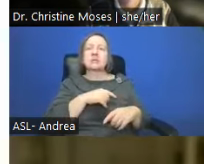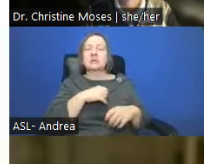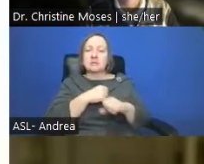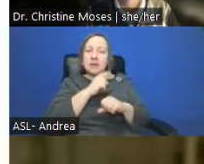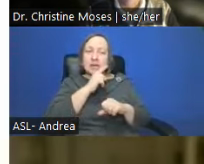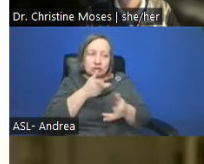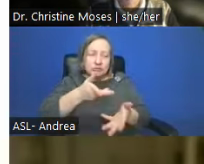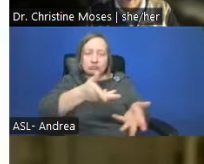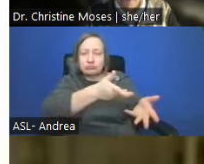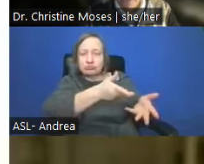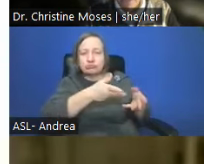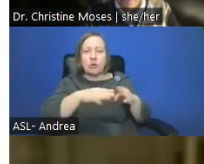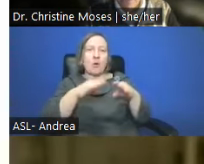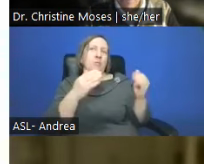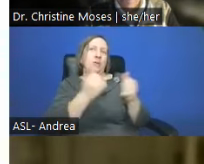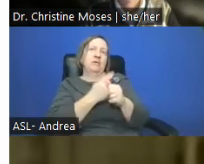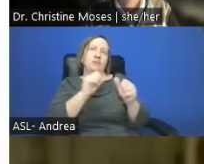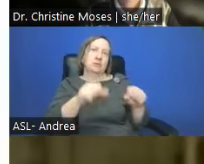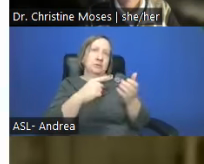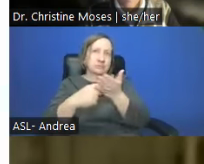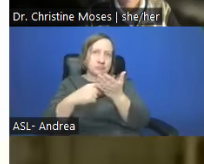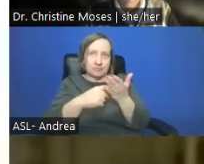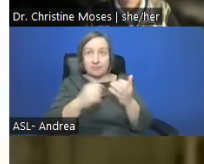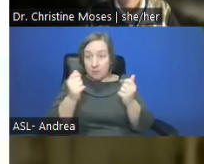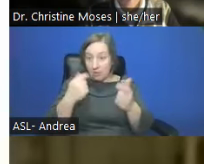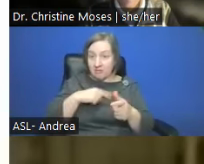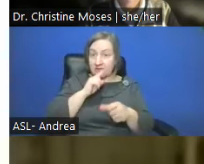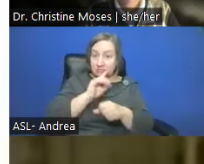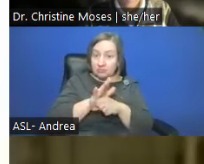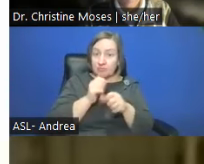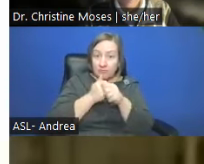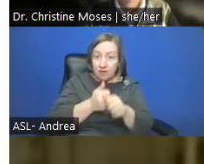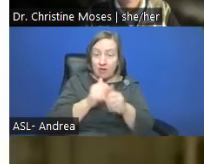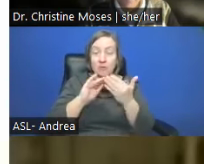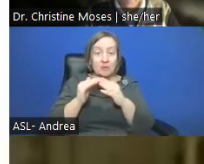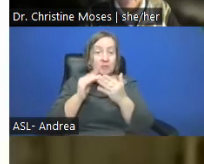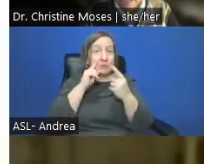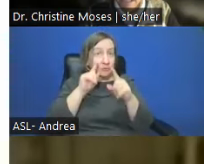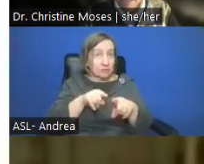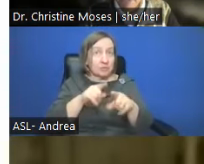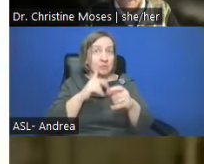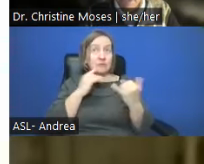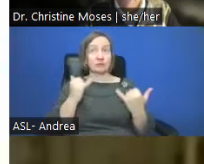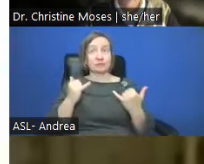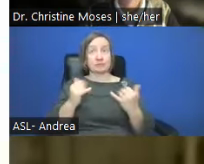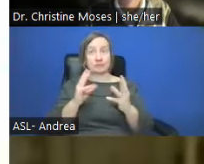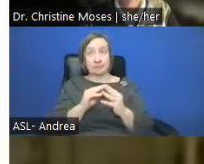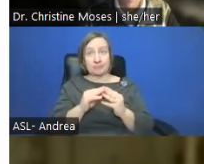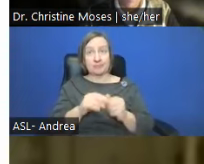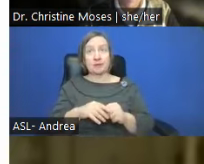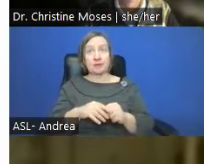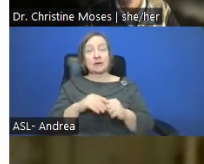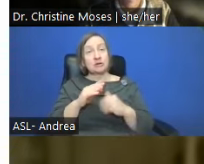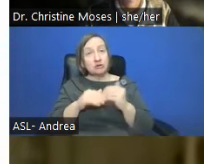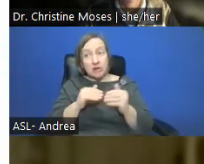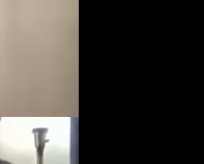space for everyone. Do we all commit to following the community agreements for today's meeting and to gently calling